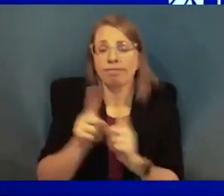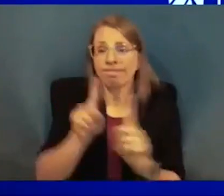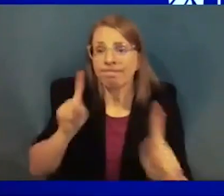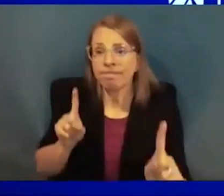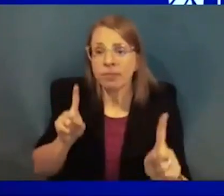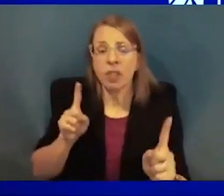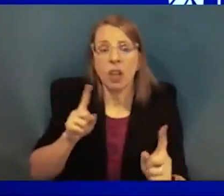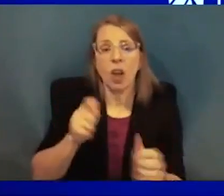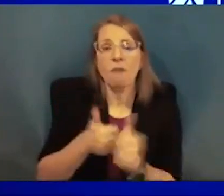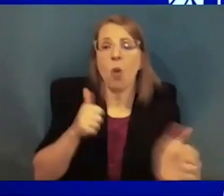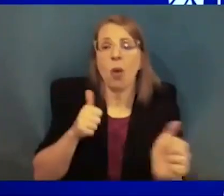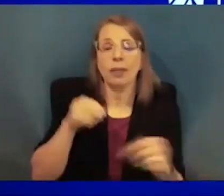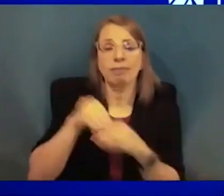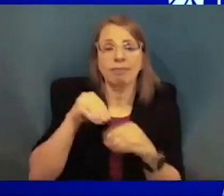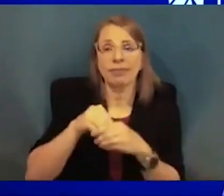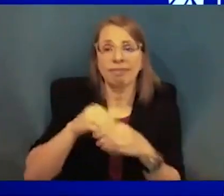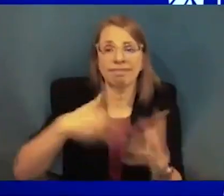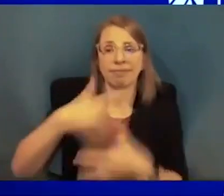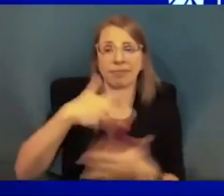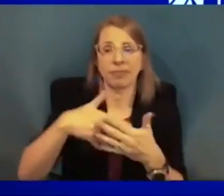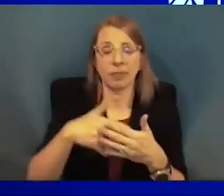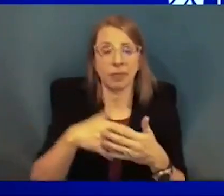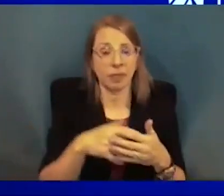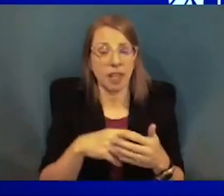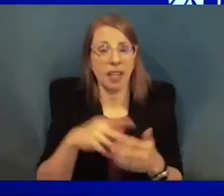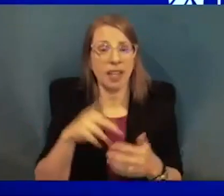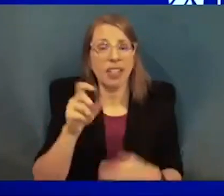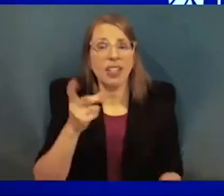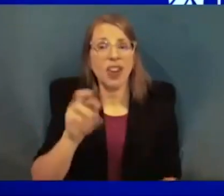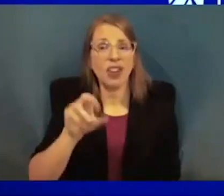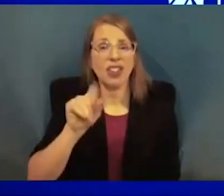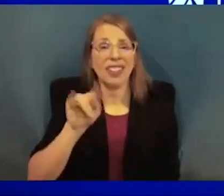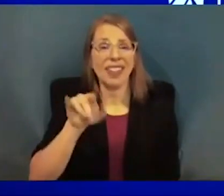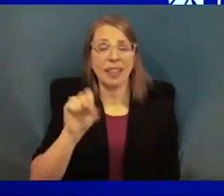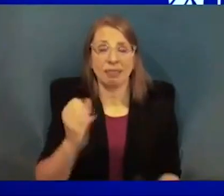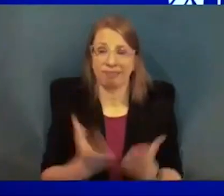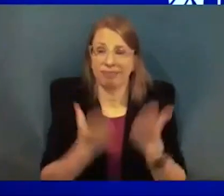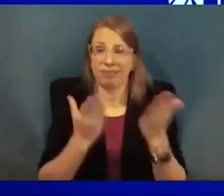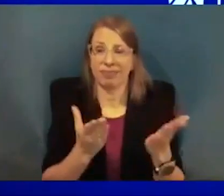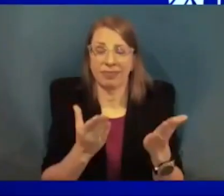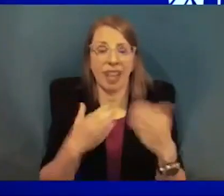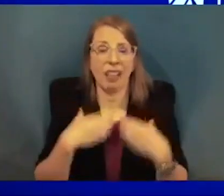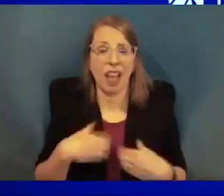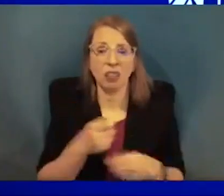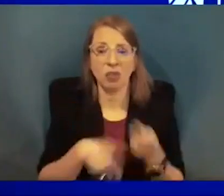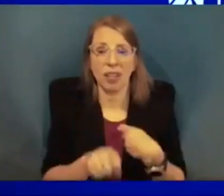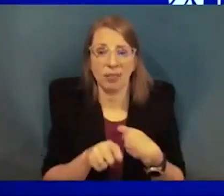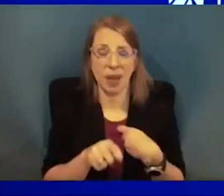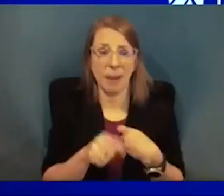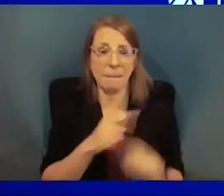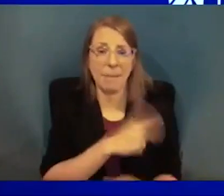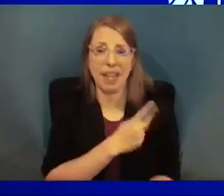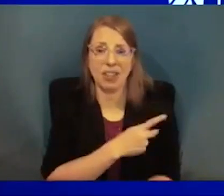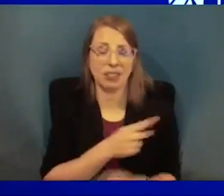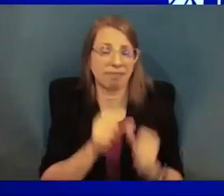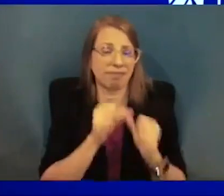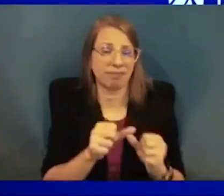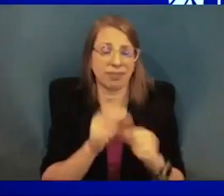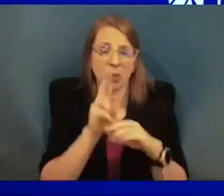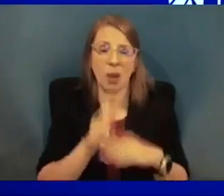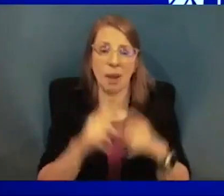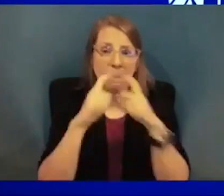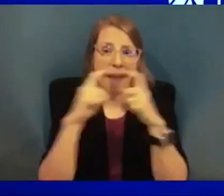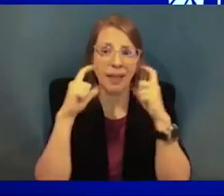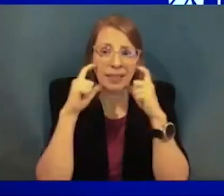has talked about that even with his lung transplant patients. They regularly continue to wear masks. So I think taking those other non-pharmaceutical